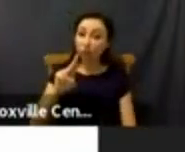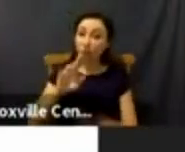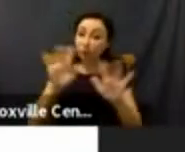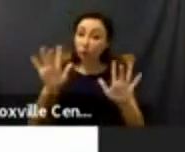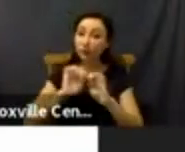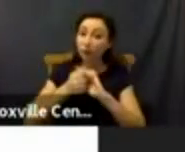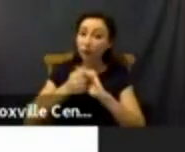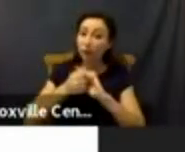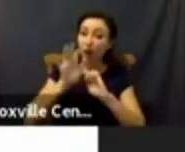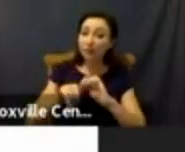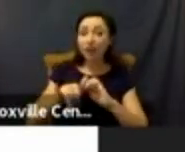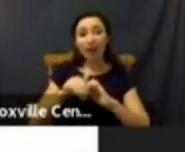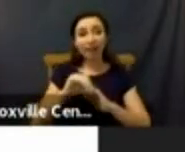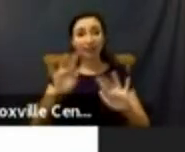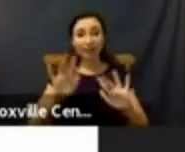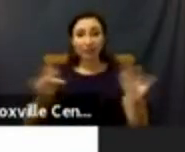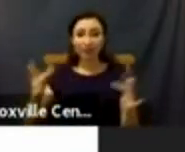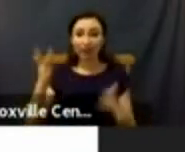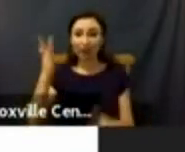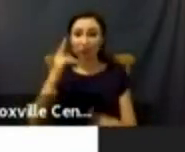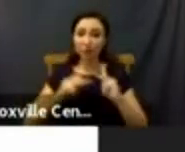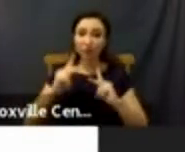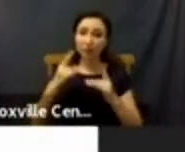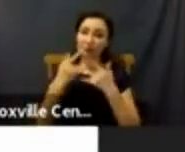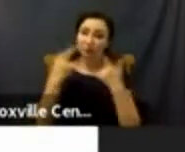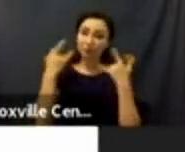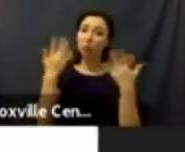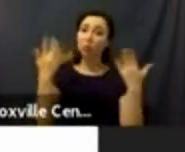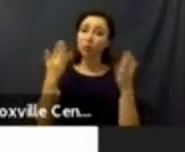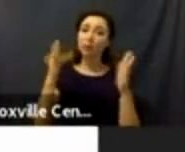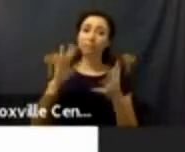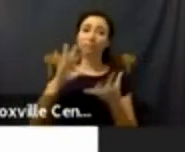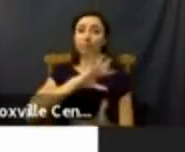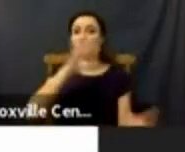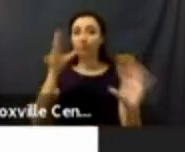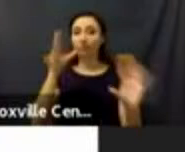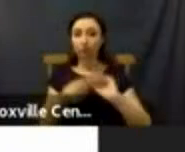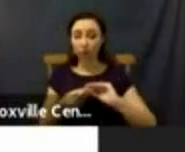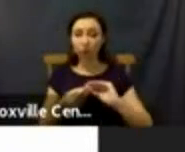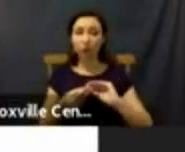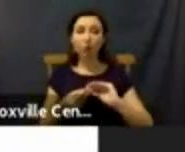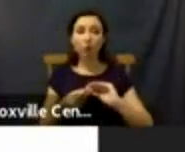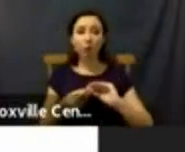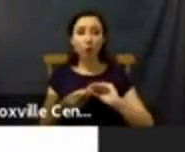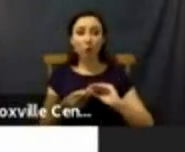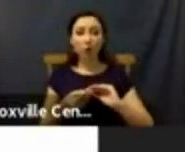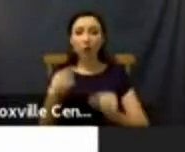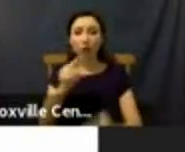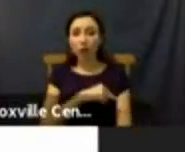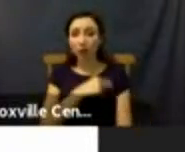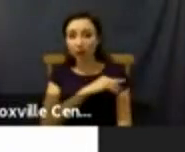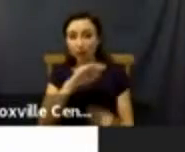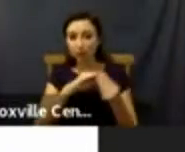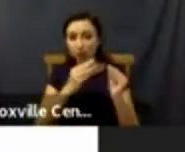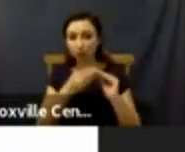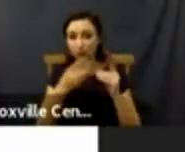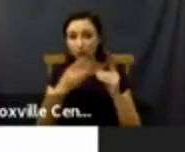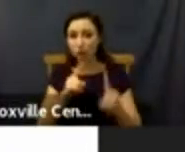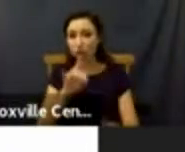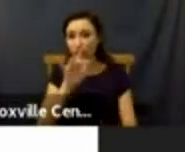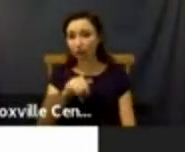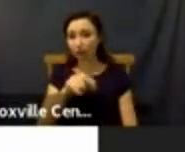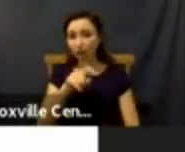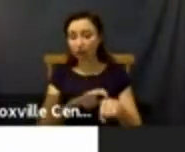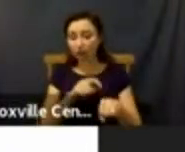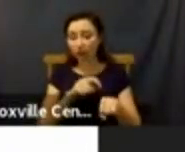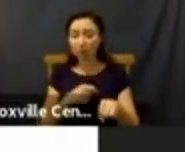masks? What is the overall hospital census at that time? And so I would say, and guys, I don't know